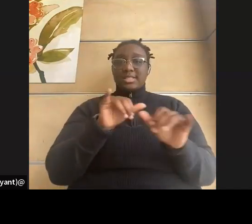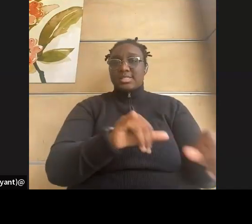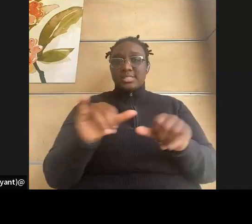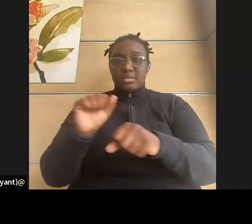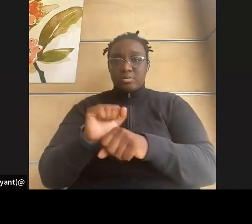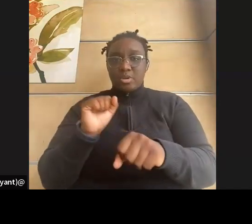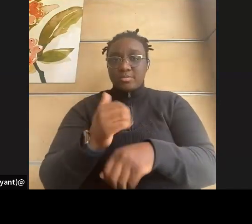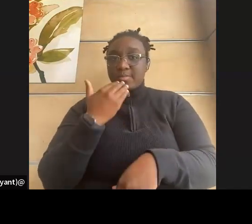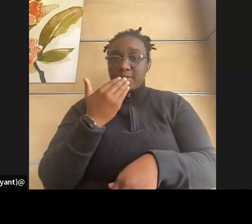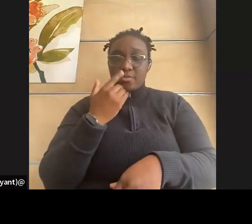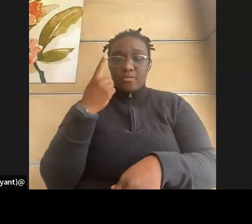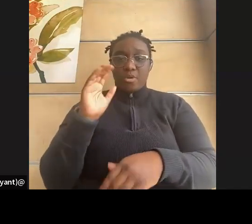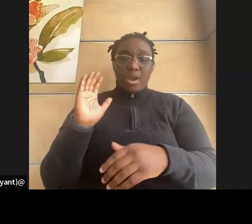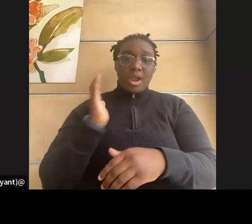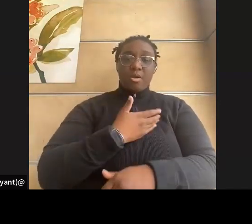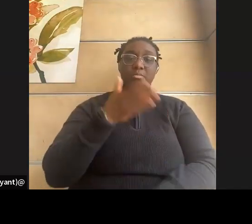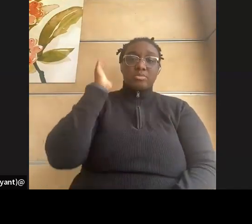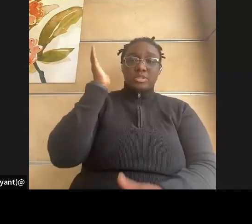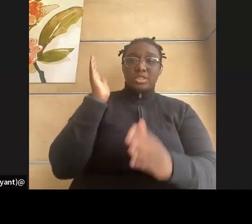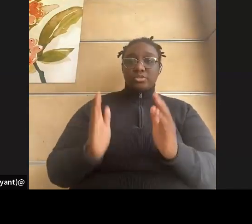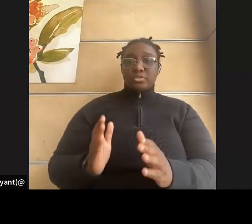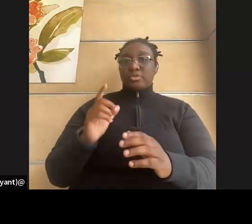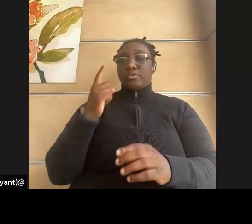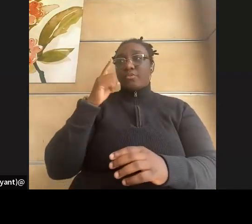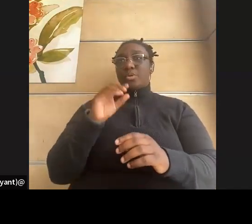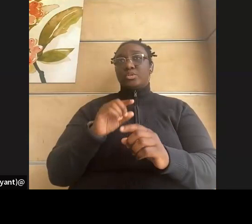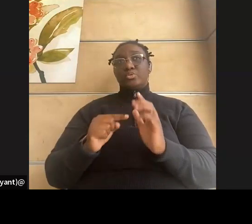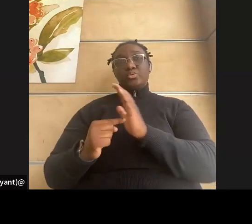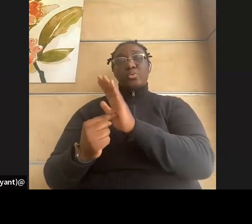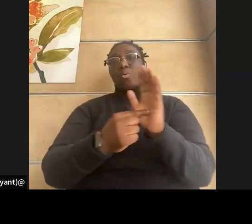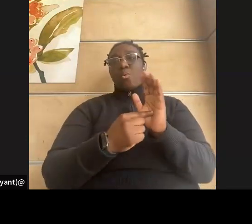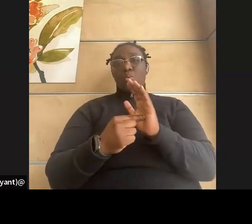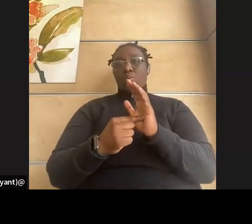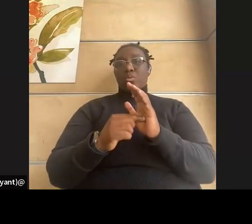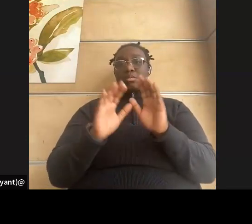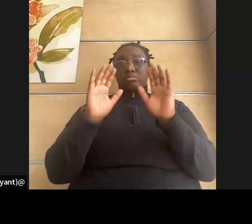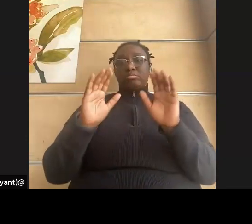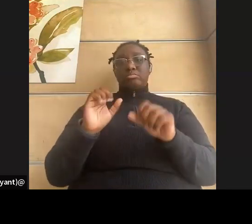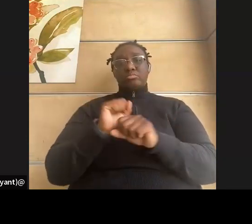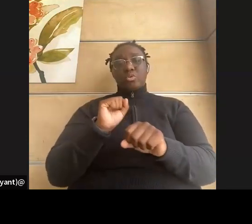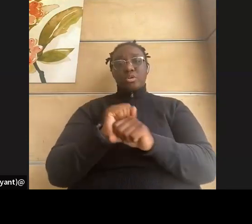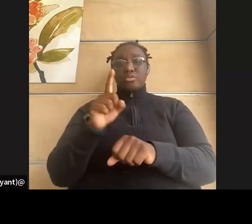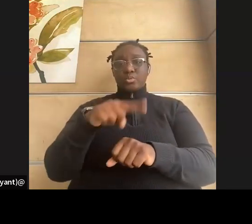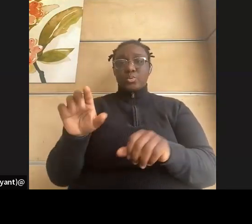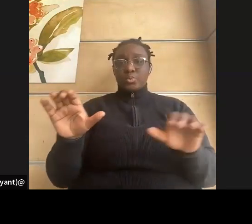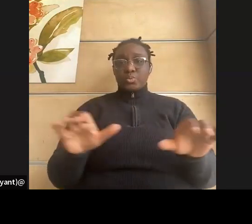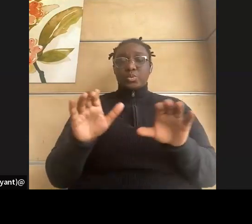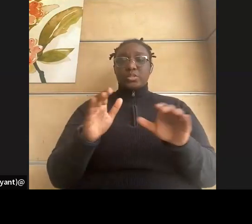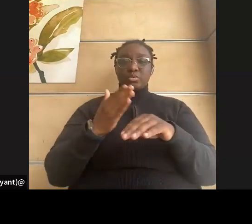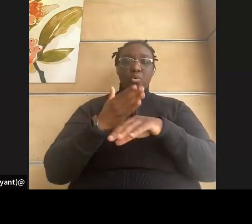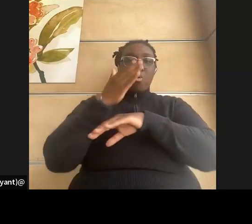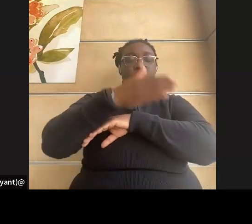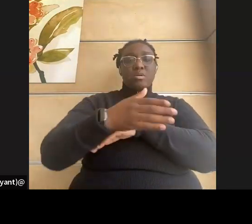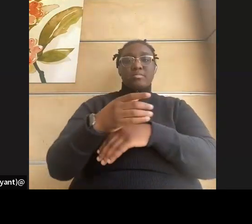to our presenters for highlighting the great work that you're doing to overcome these barriers and achieve outcomes,